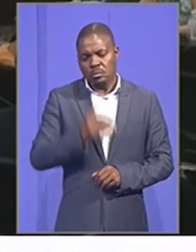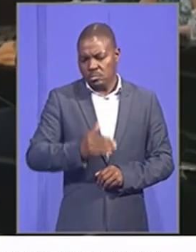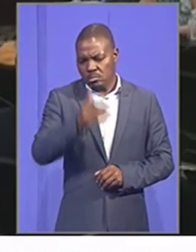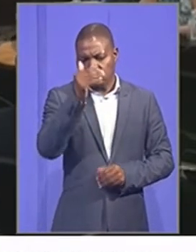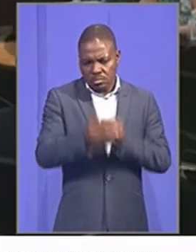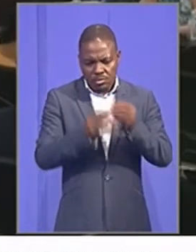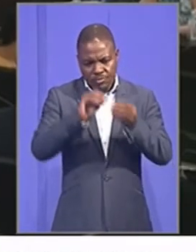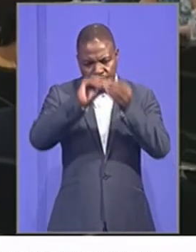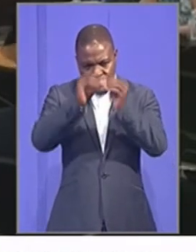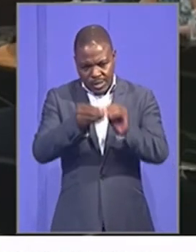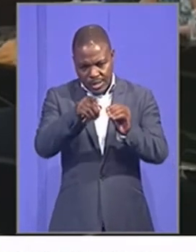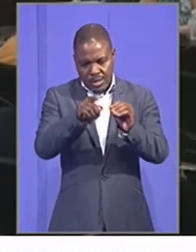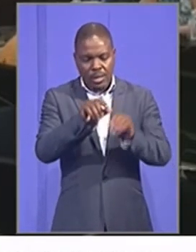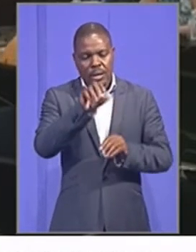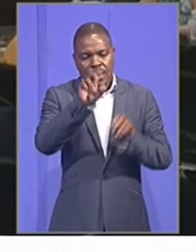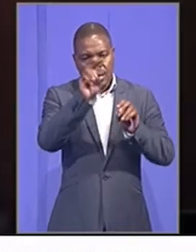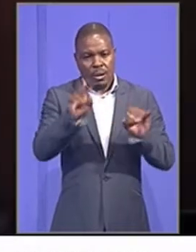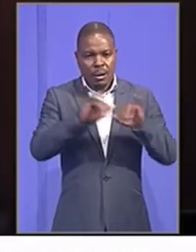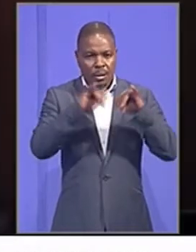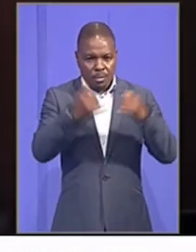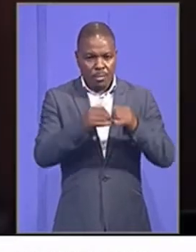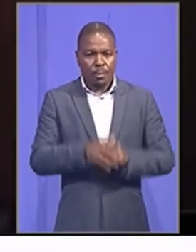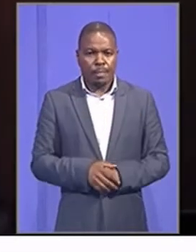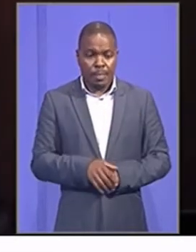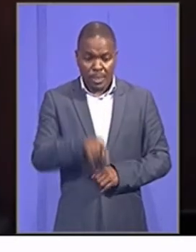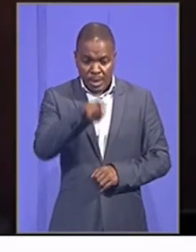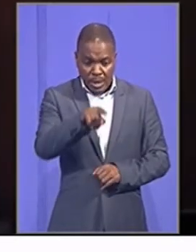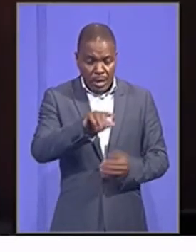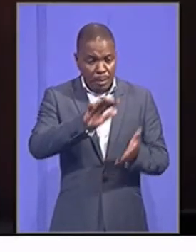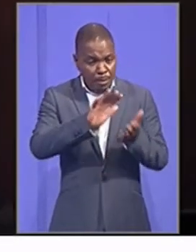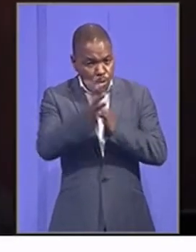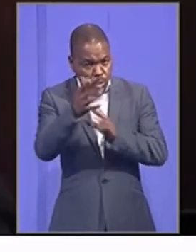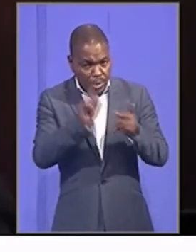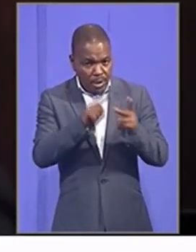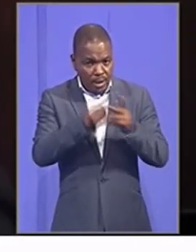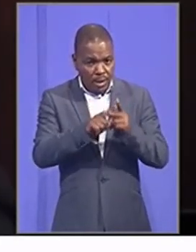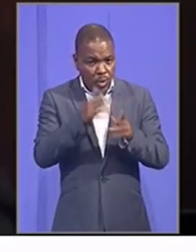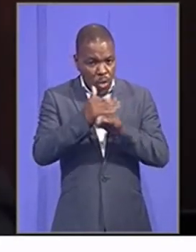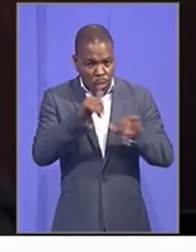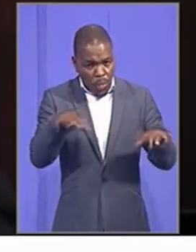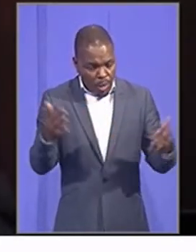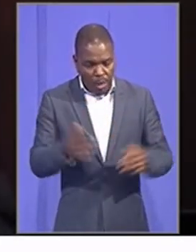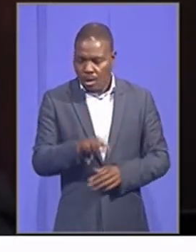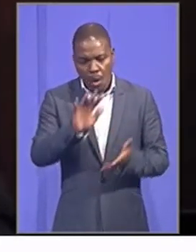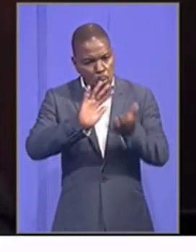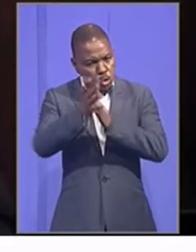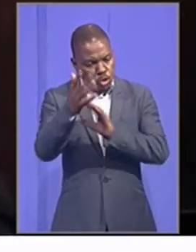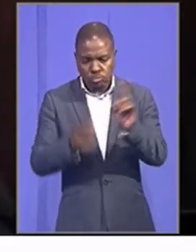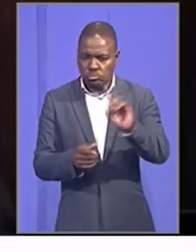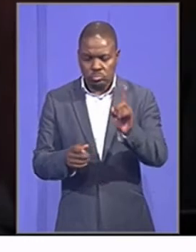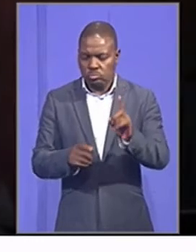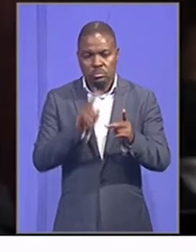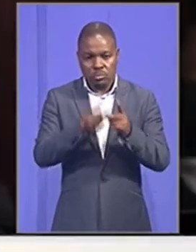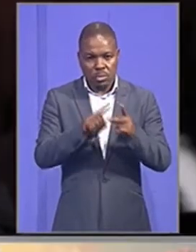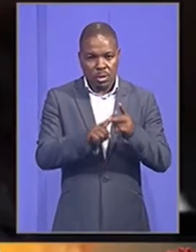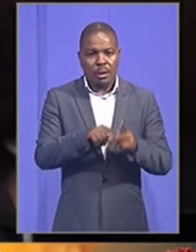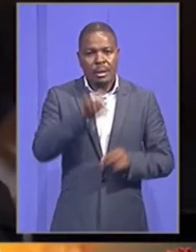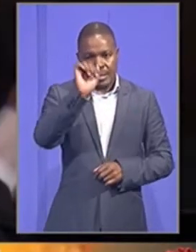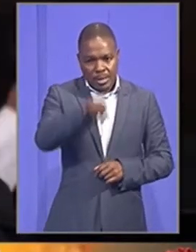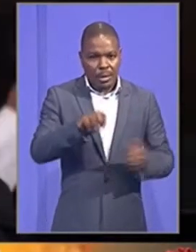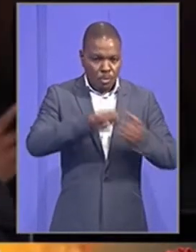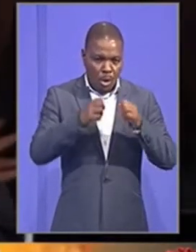go tla tsaya nako. Is Eskom broken or dysfunctional? Eskom is not broken. It is not dysfunctional, but it does have a